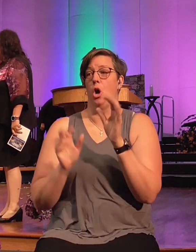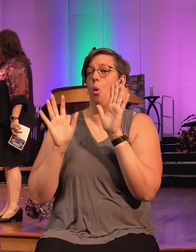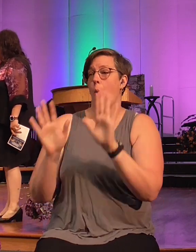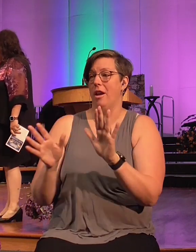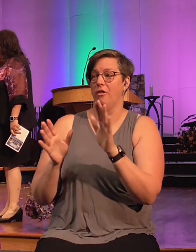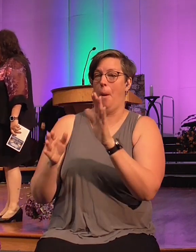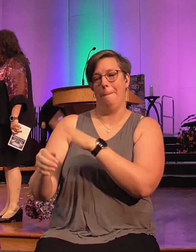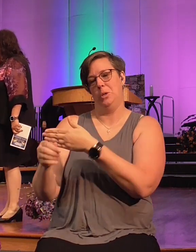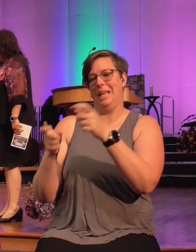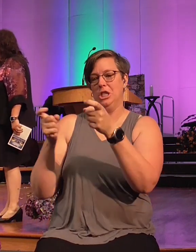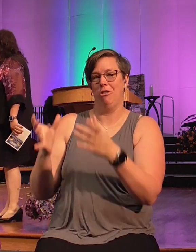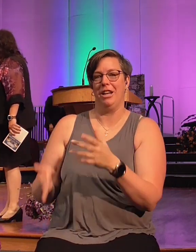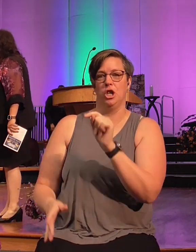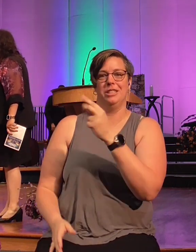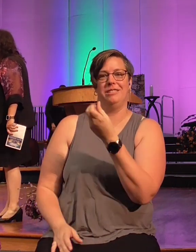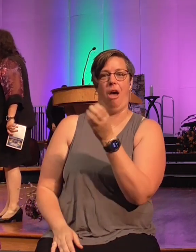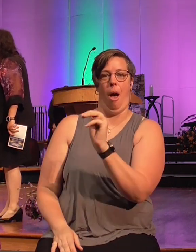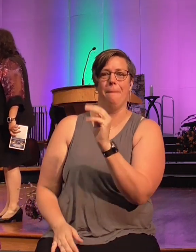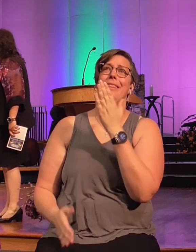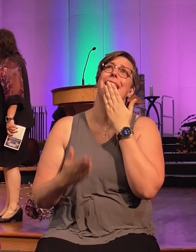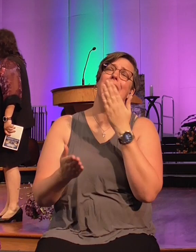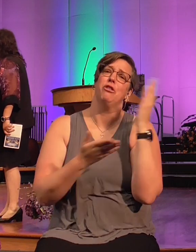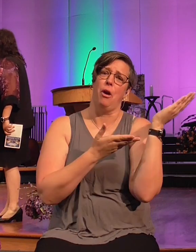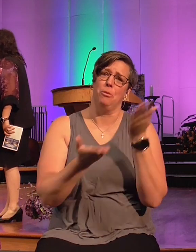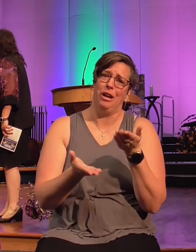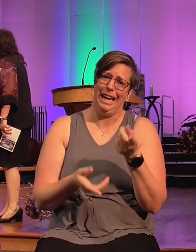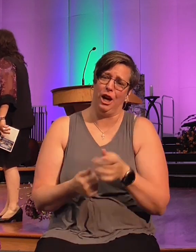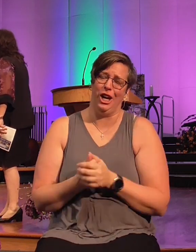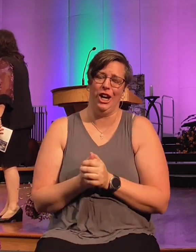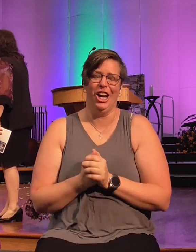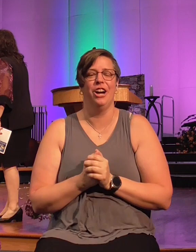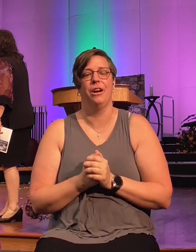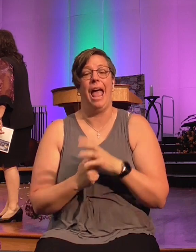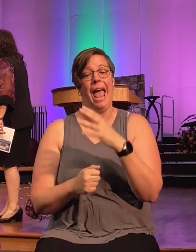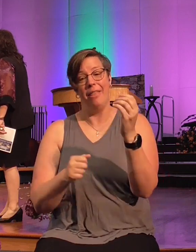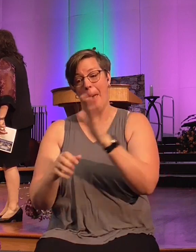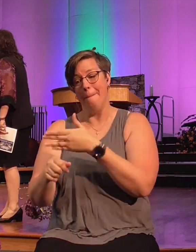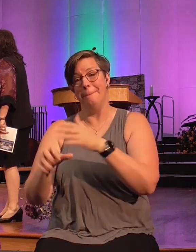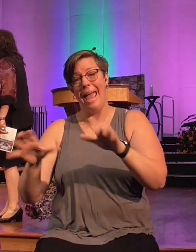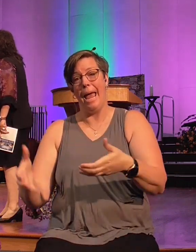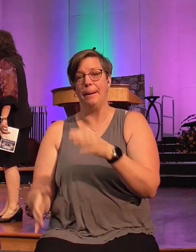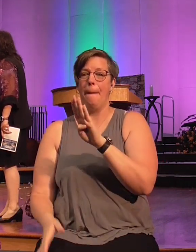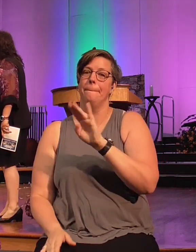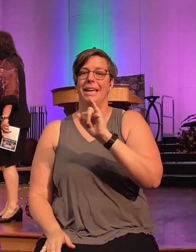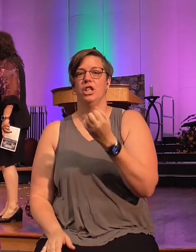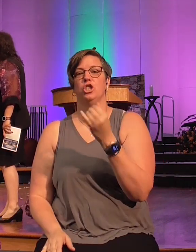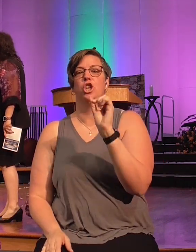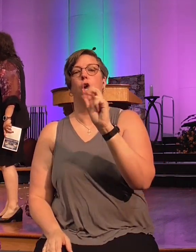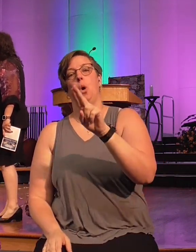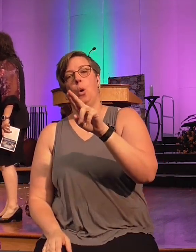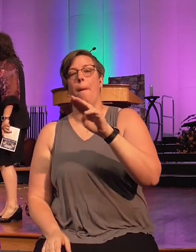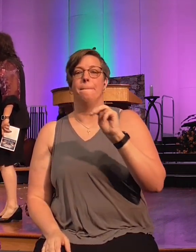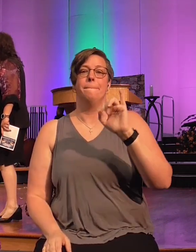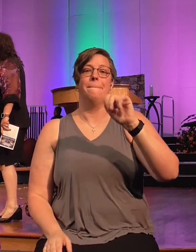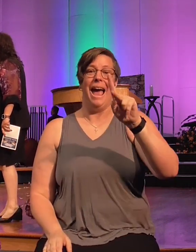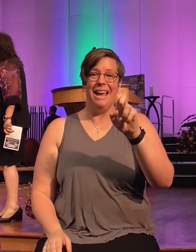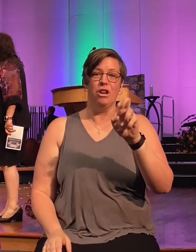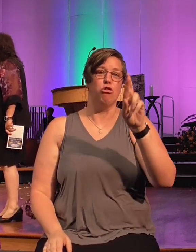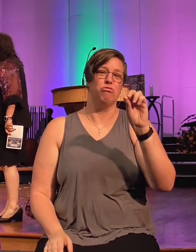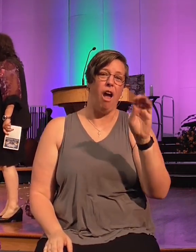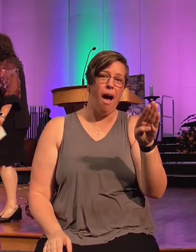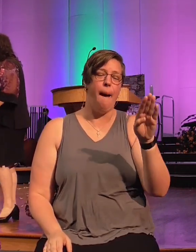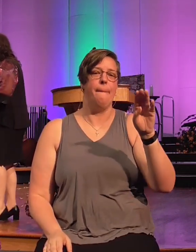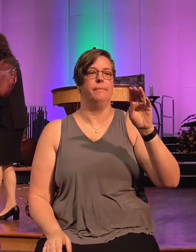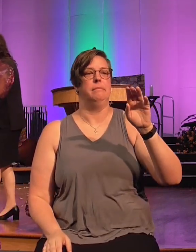music director, Tom Litch. Thanks for bringing Maddie back. And our band, Bijou Barbosa, Mike Marlier, Rob Lowe, Dr.